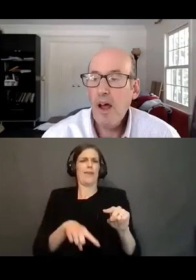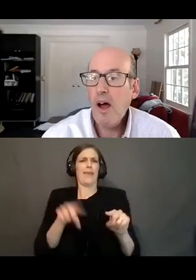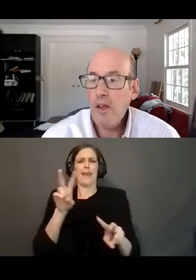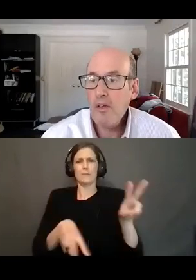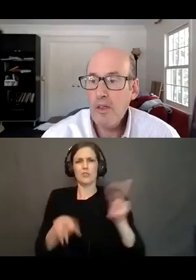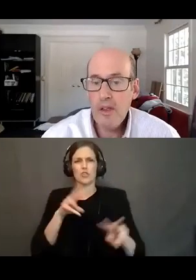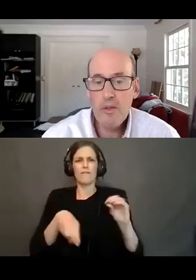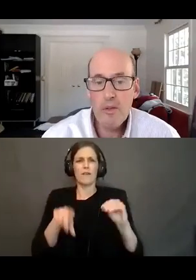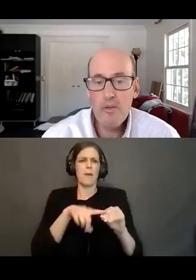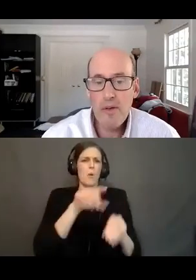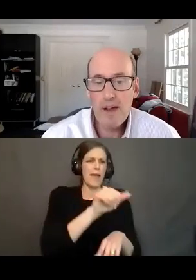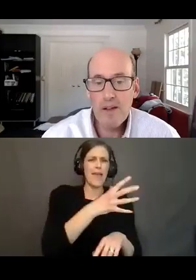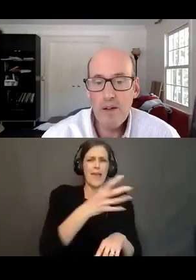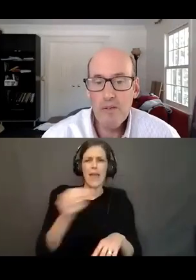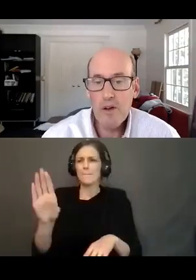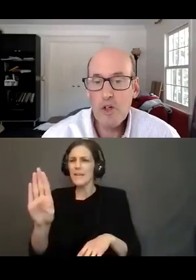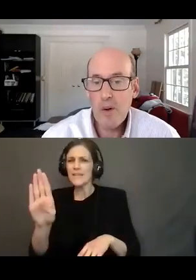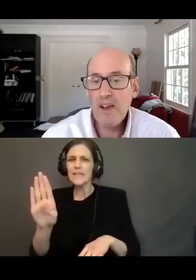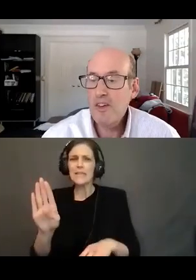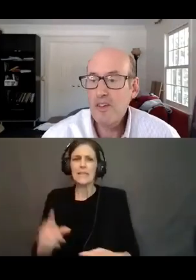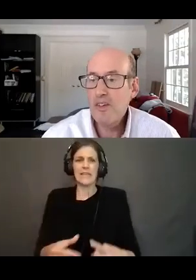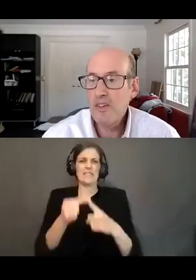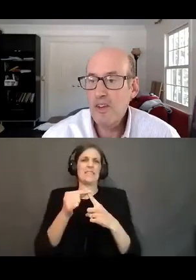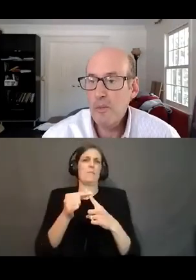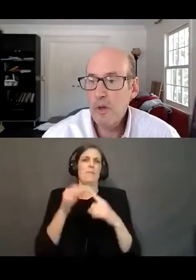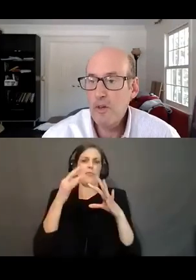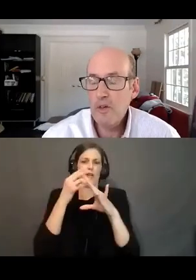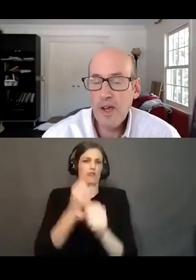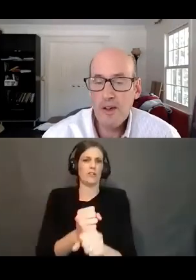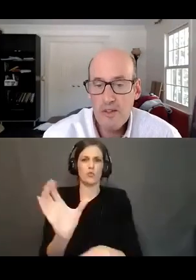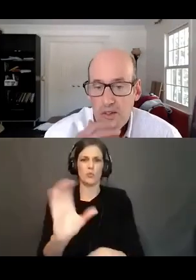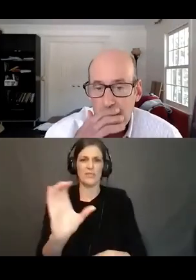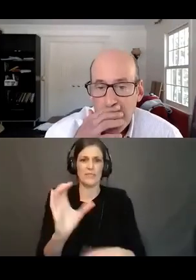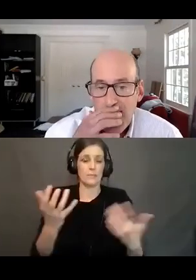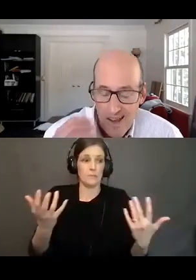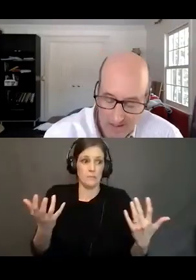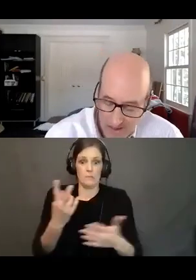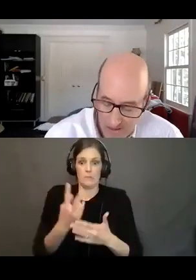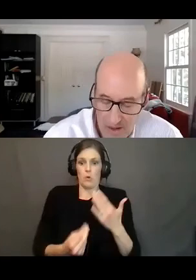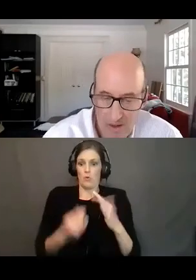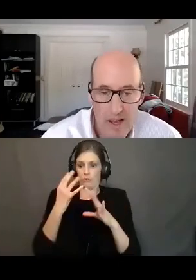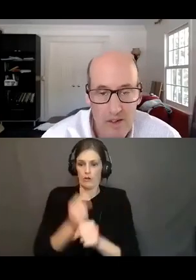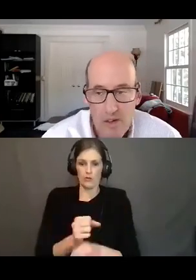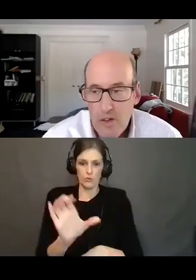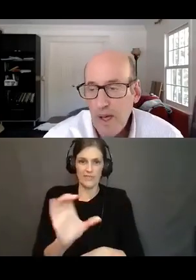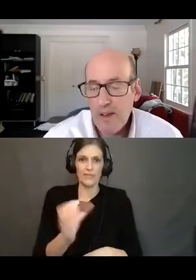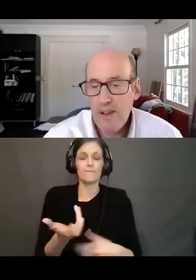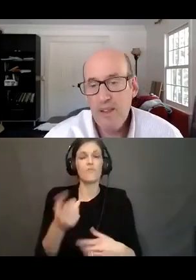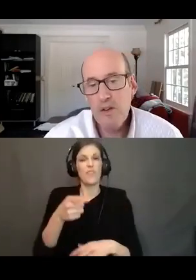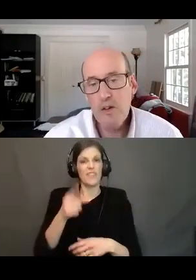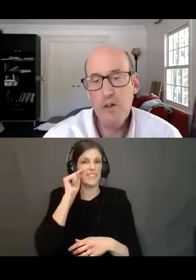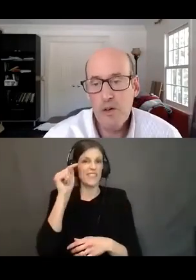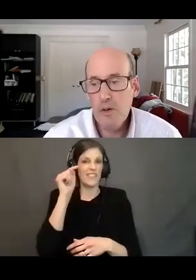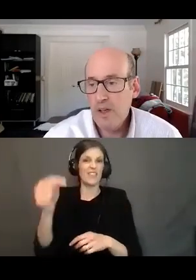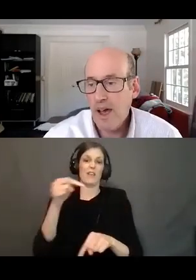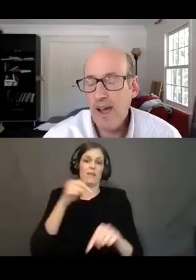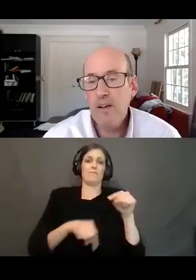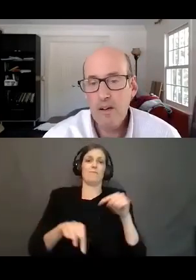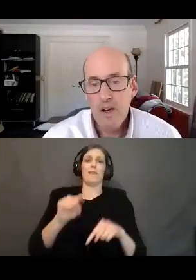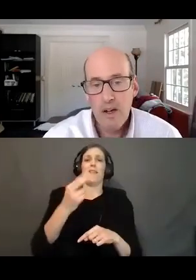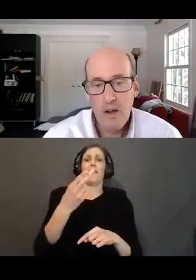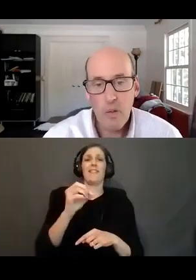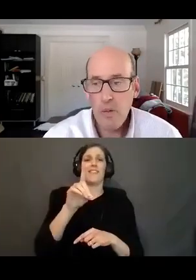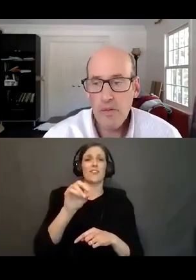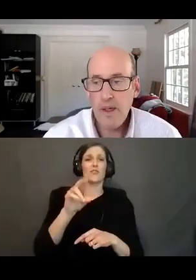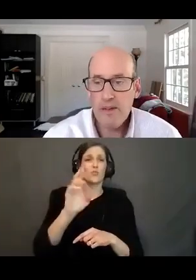B other than through the fact of their attraction to C, their mutual attraction to C. And this theory actually goes back to Theodore Newcomb and